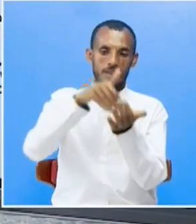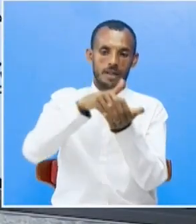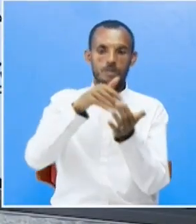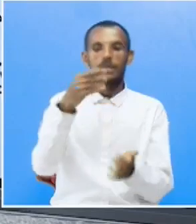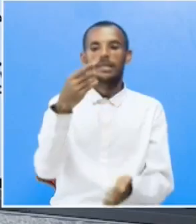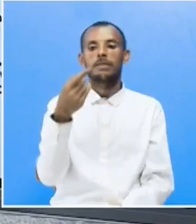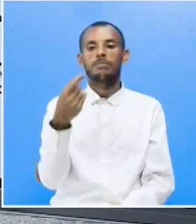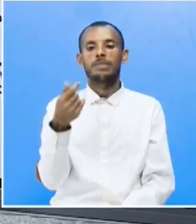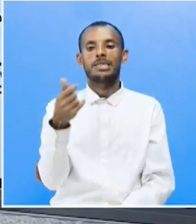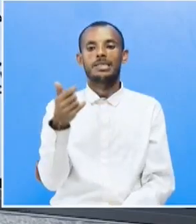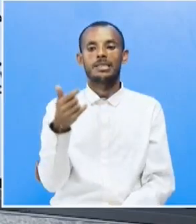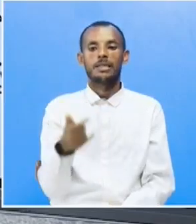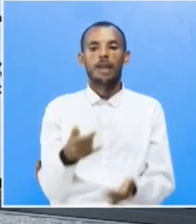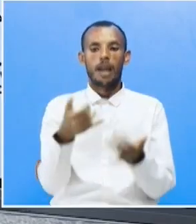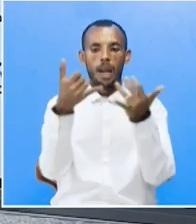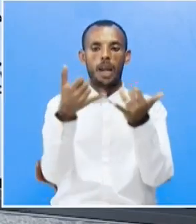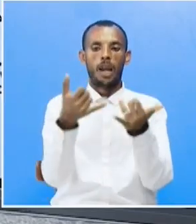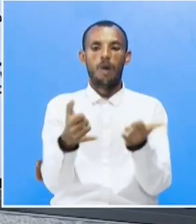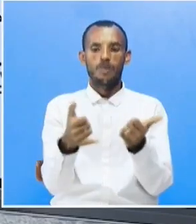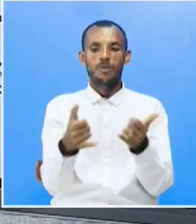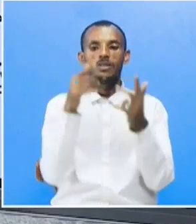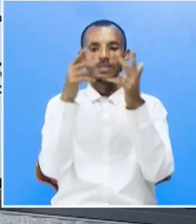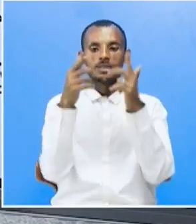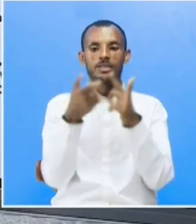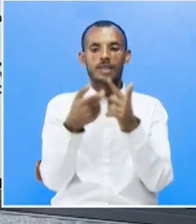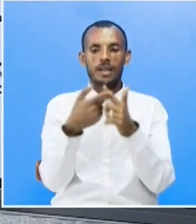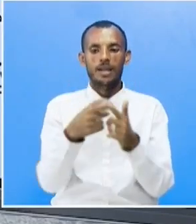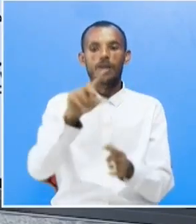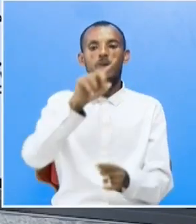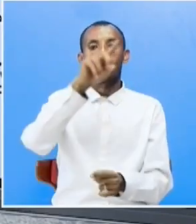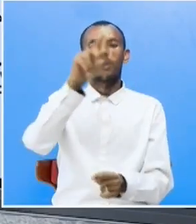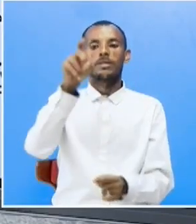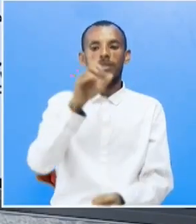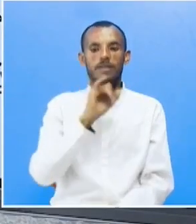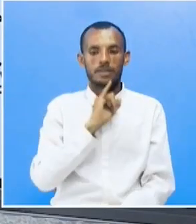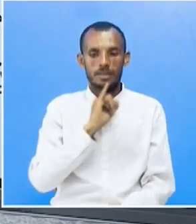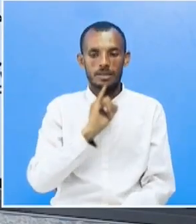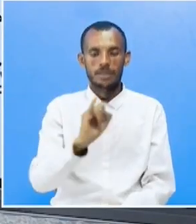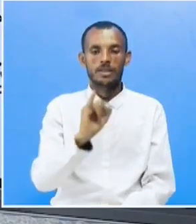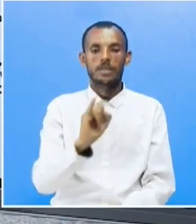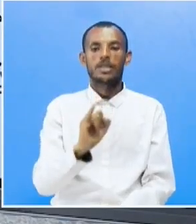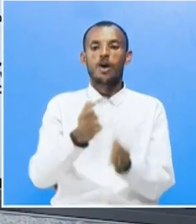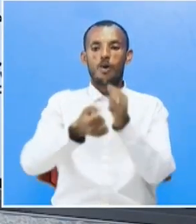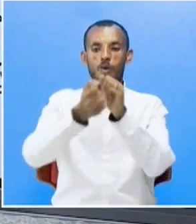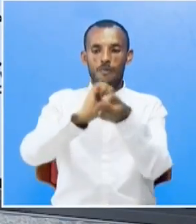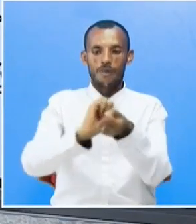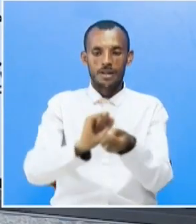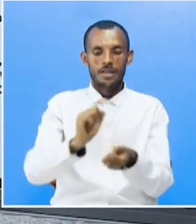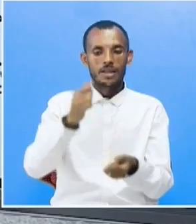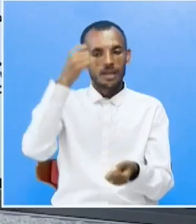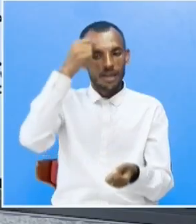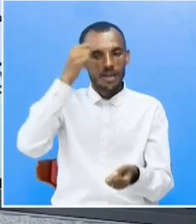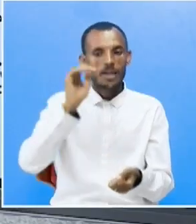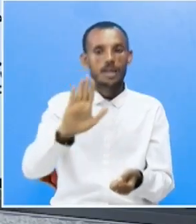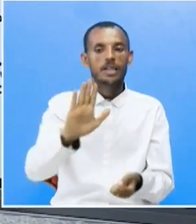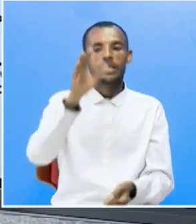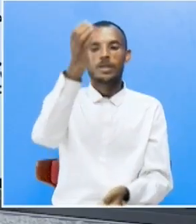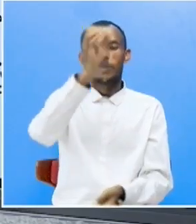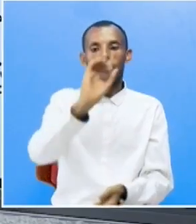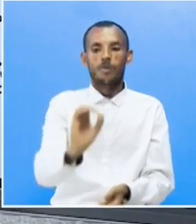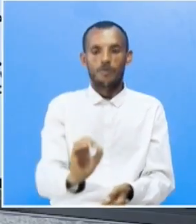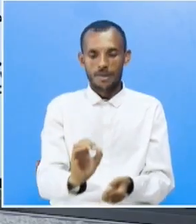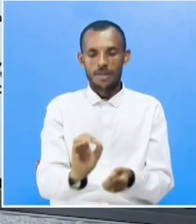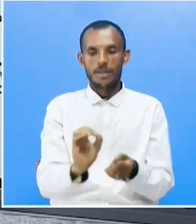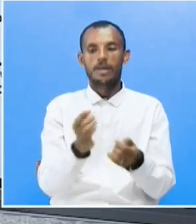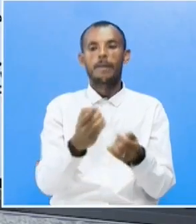3,000 there. Now, the second question is, convert his profit in terms of